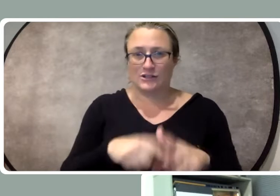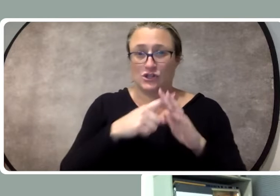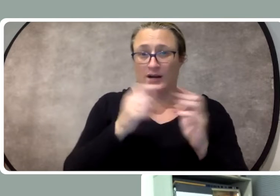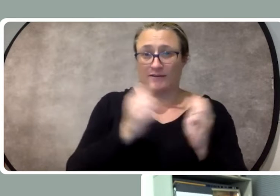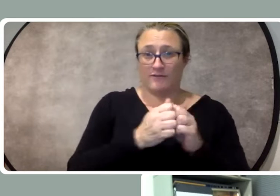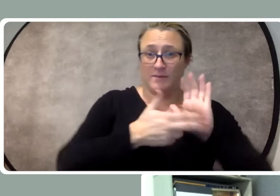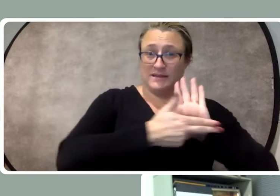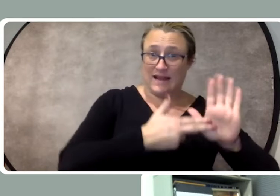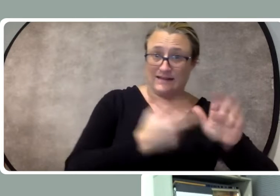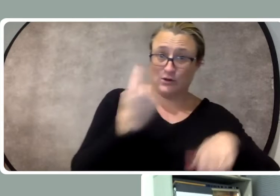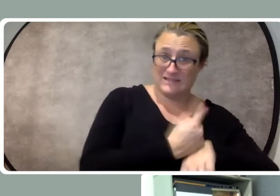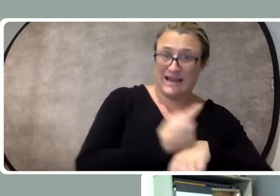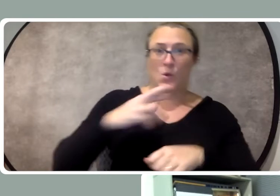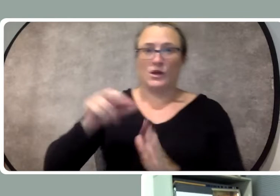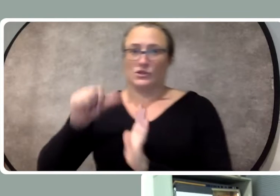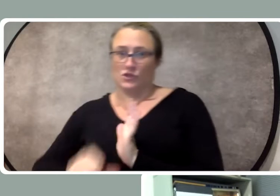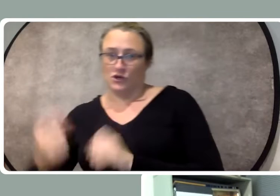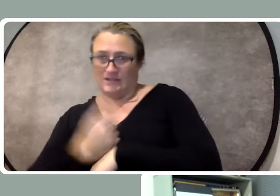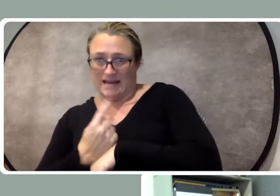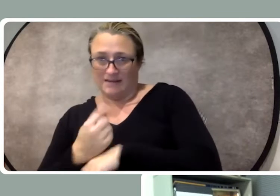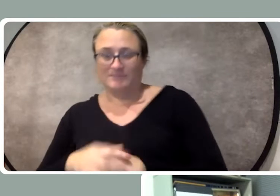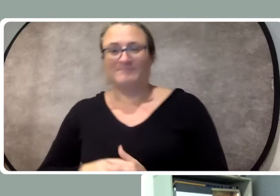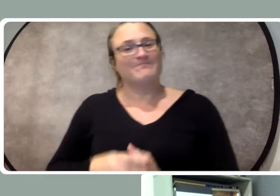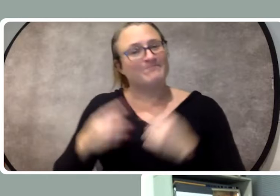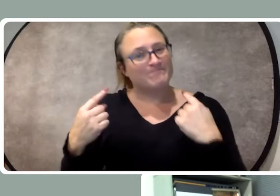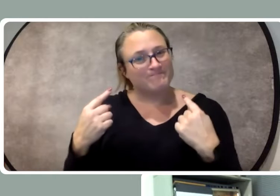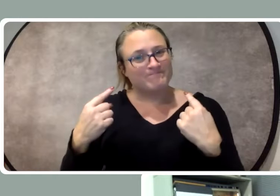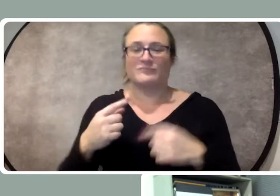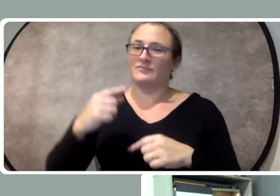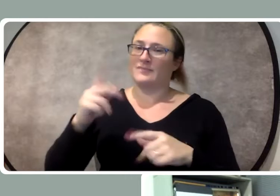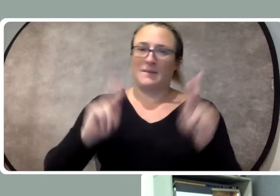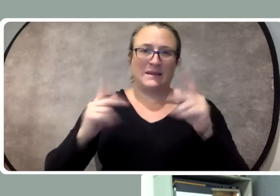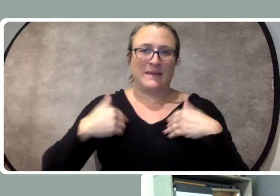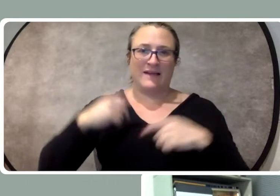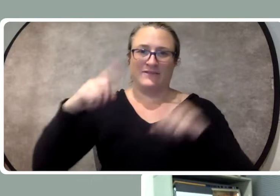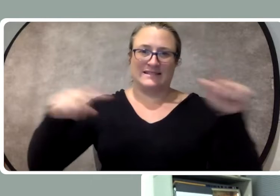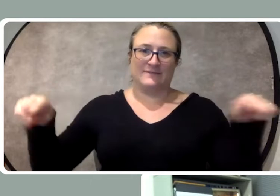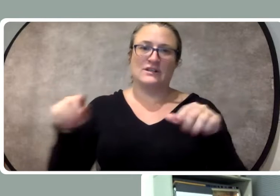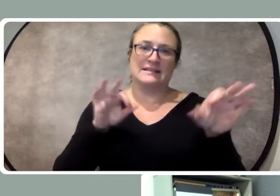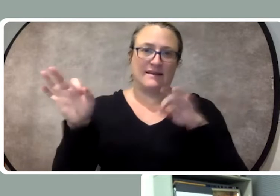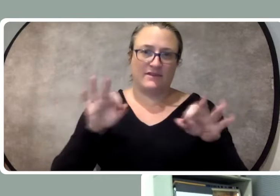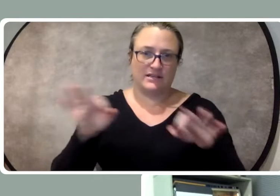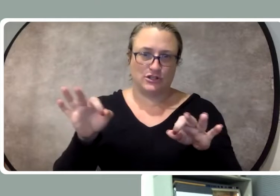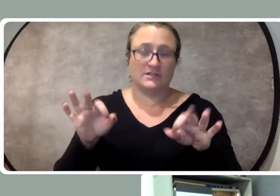Again, that's somewhat controversial. People define it differently. I tend to